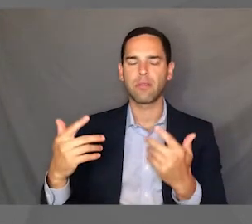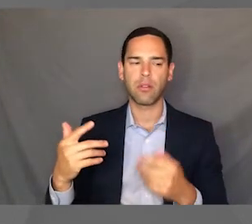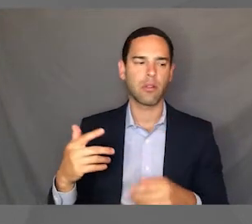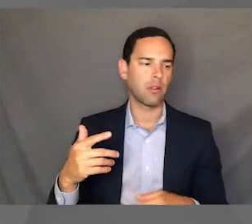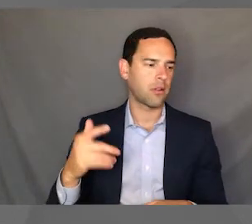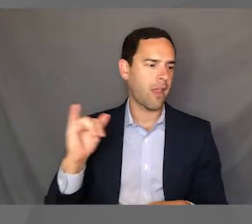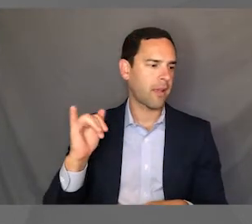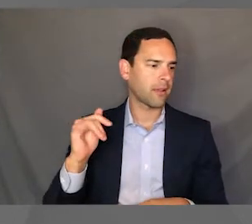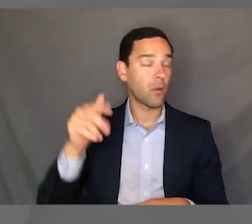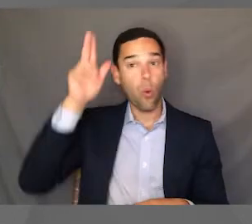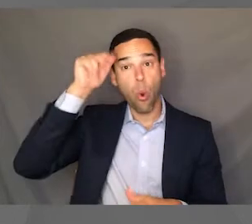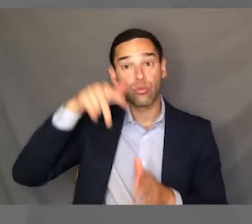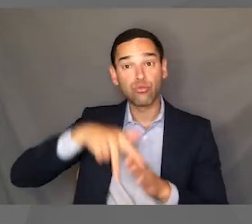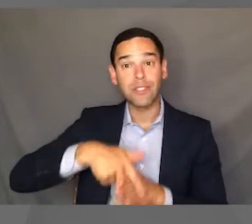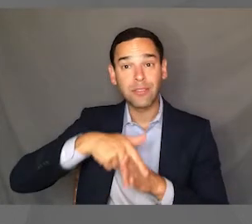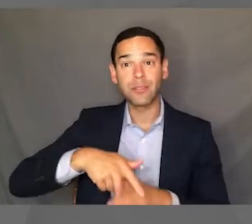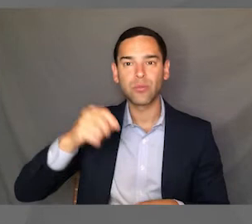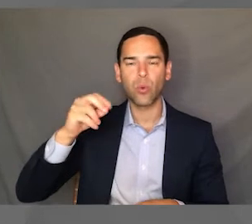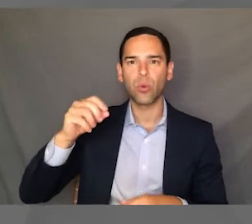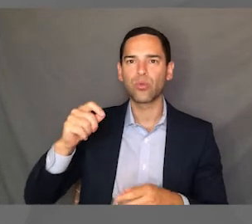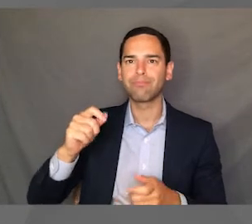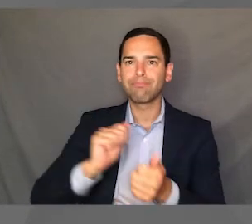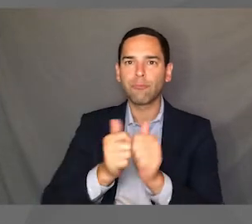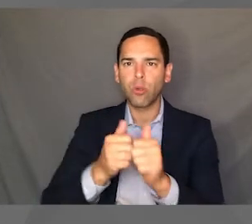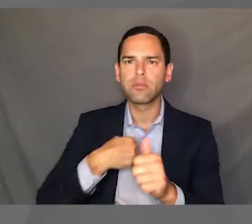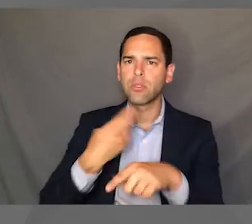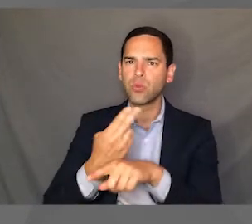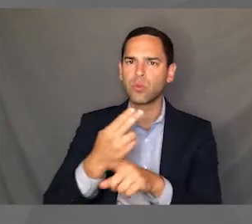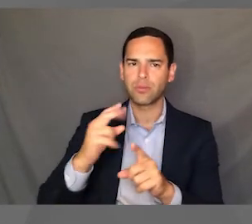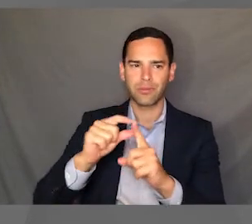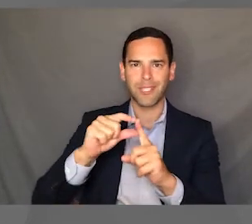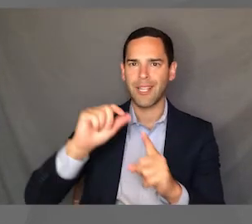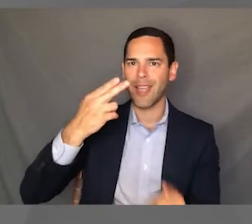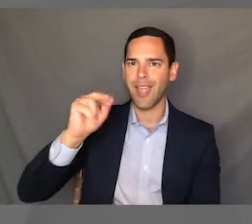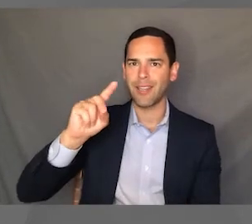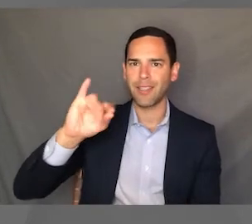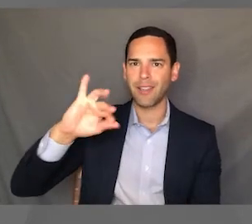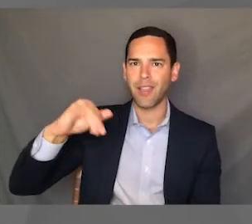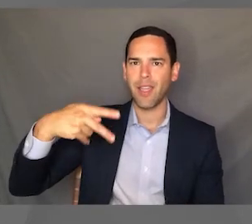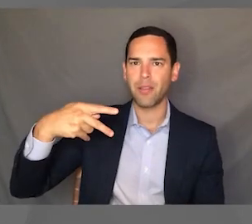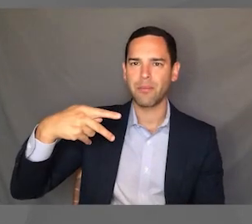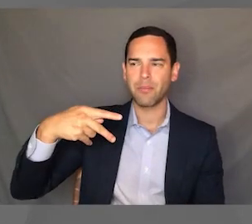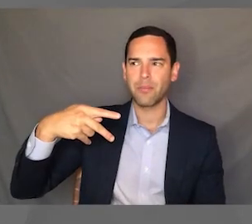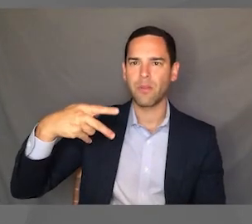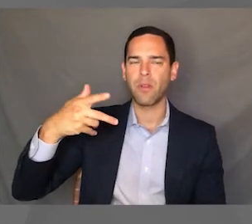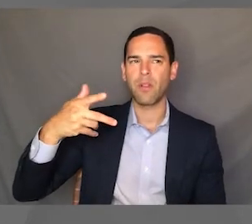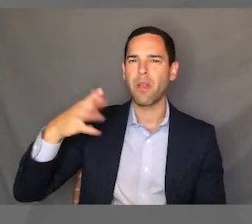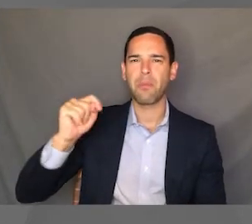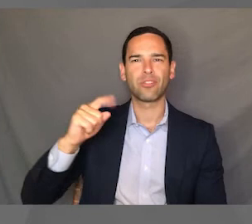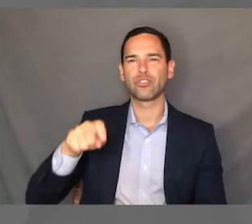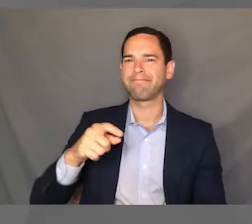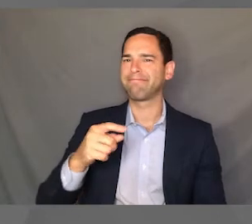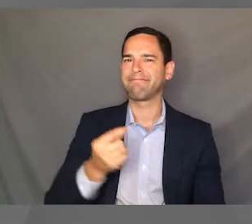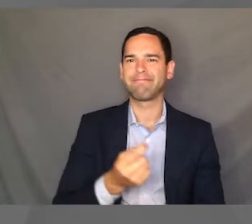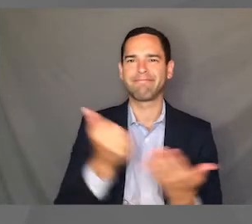and handicapping things in sports. But we really don't use that when it comes to individuals. And as a general rule, you don't want to use the